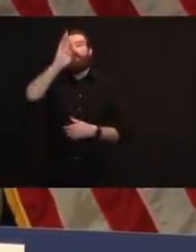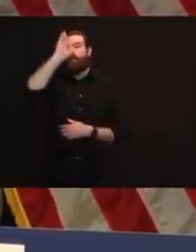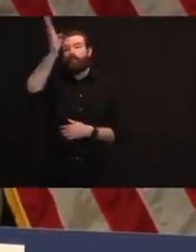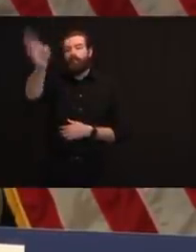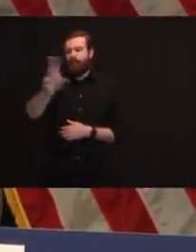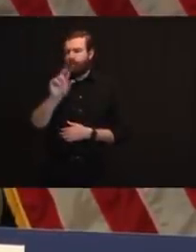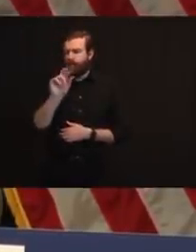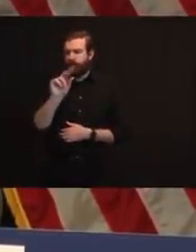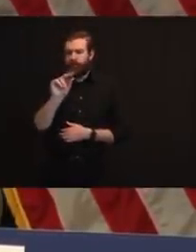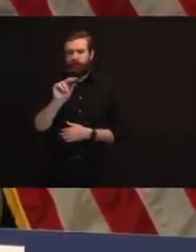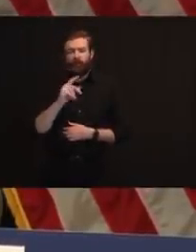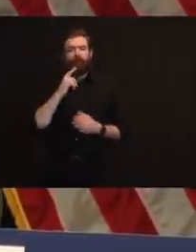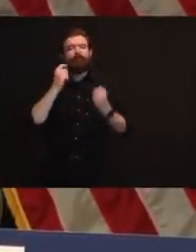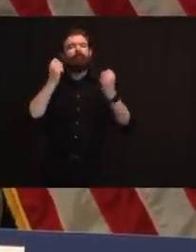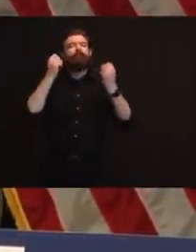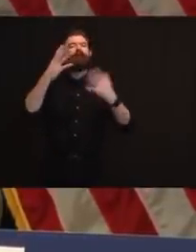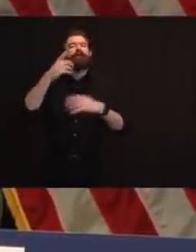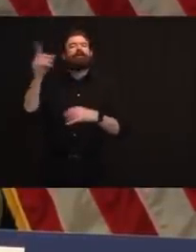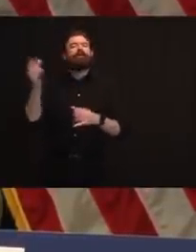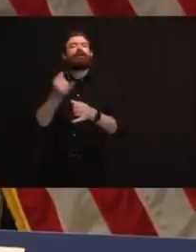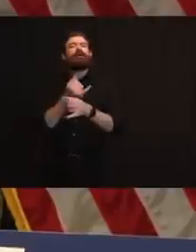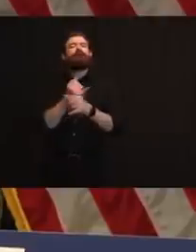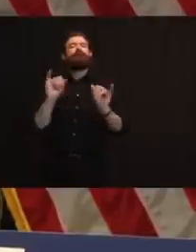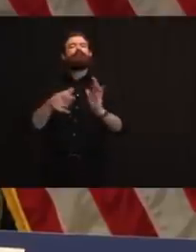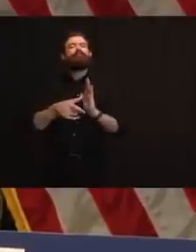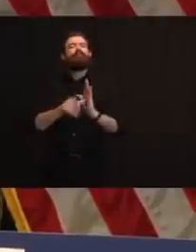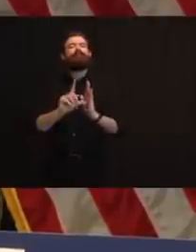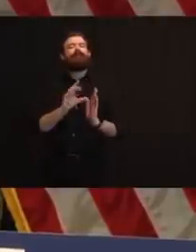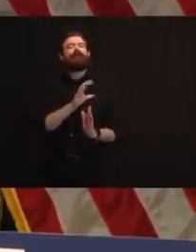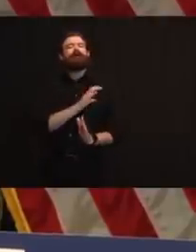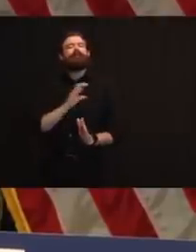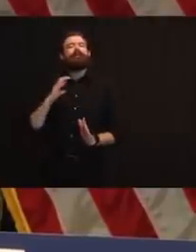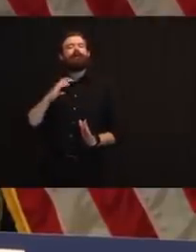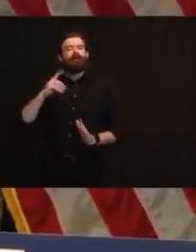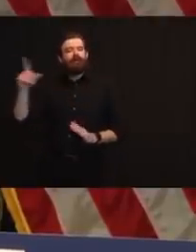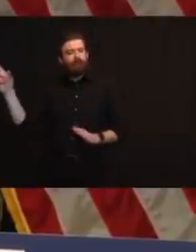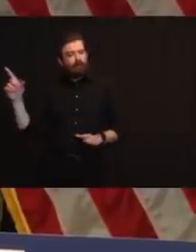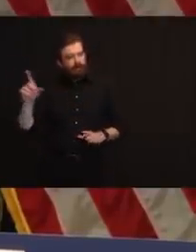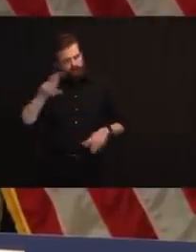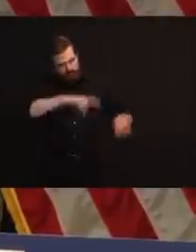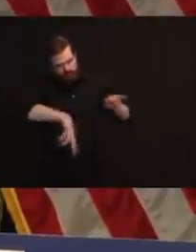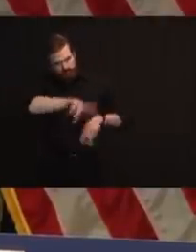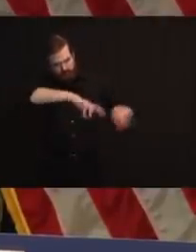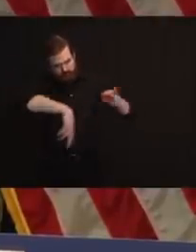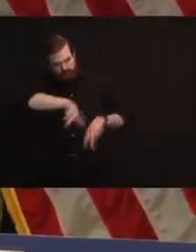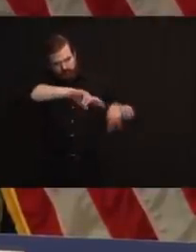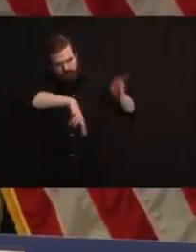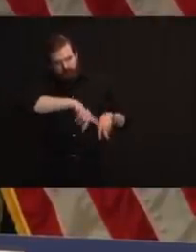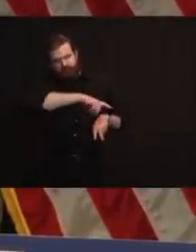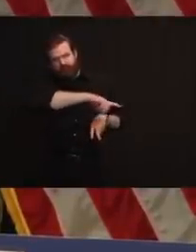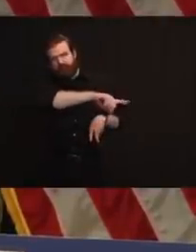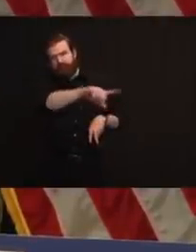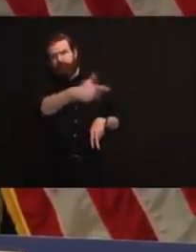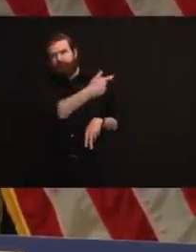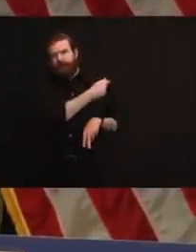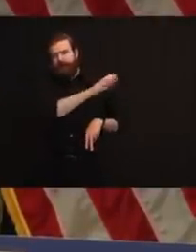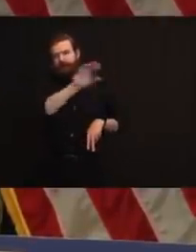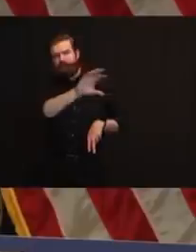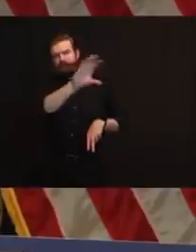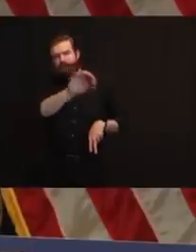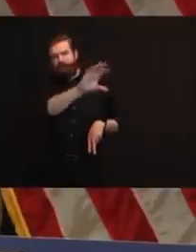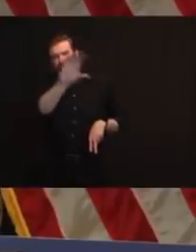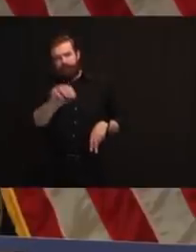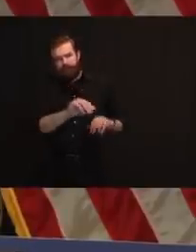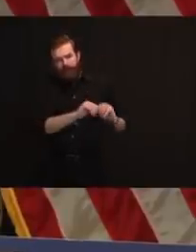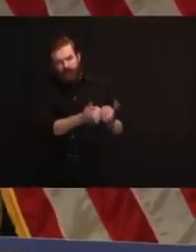data. The clinical trials themselves have a data safety monitoring board that are independent and look at the data, as the trials are